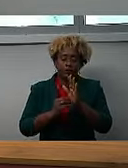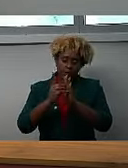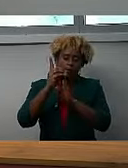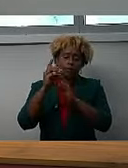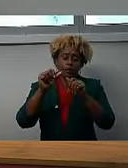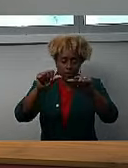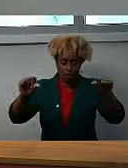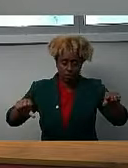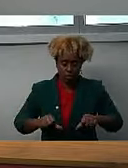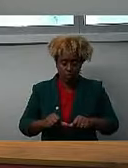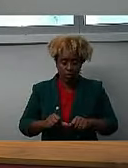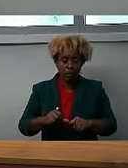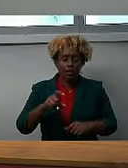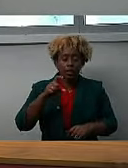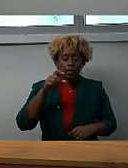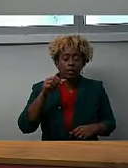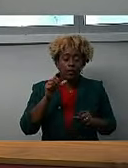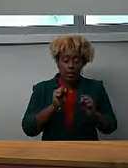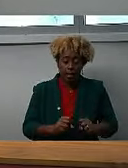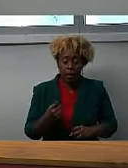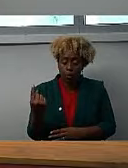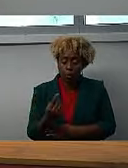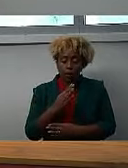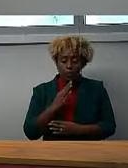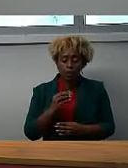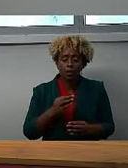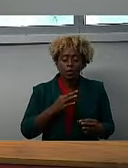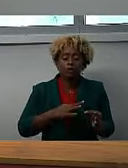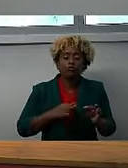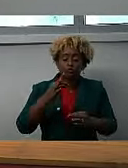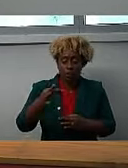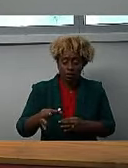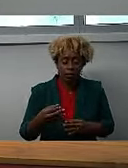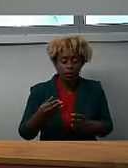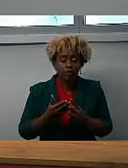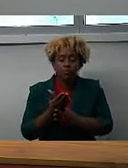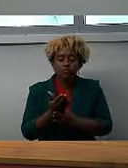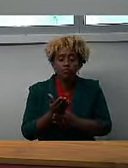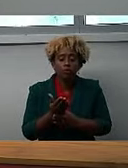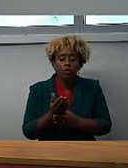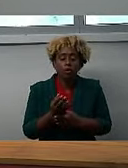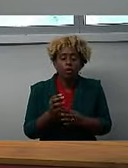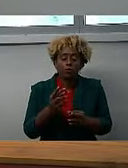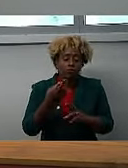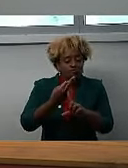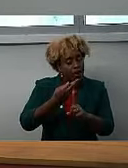can only be transferred by a lease and not by way of freehold sale.